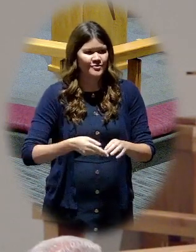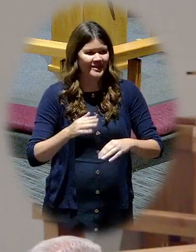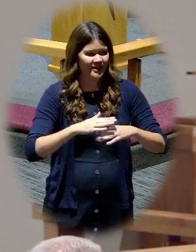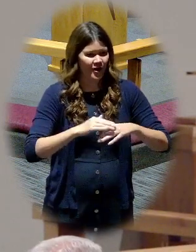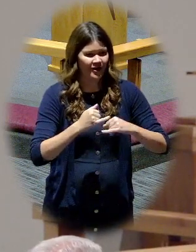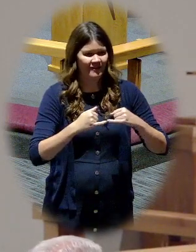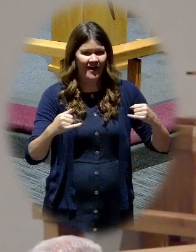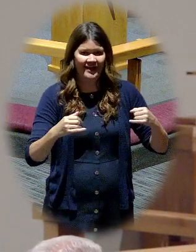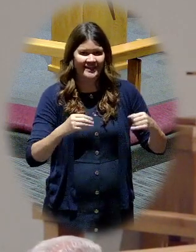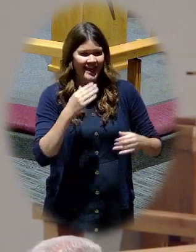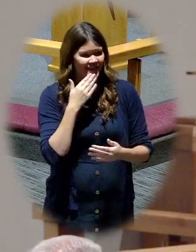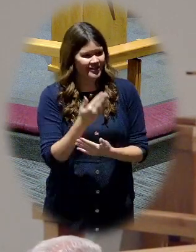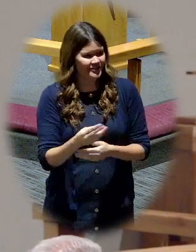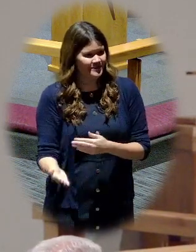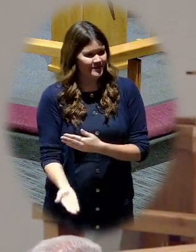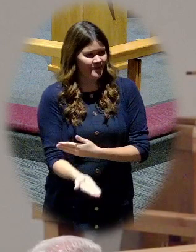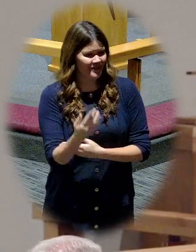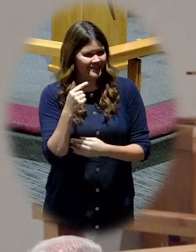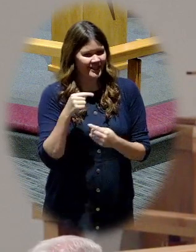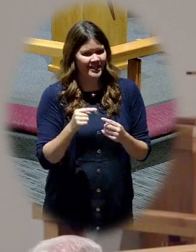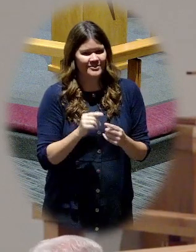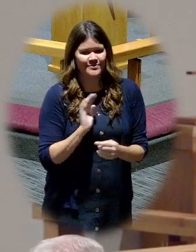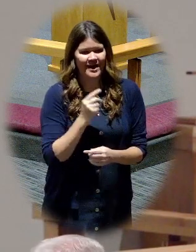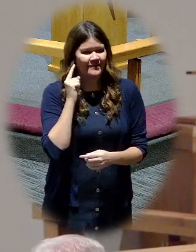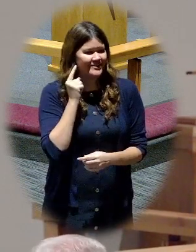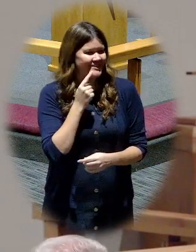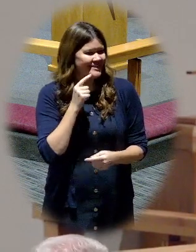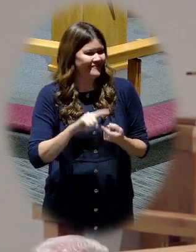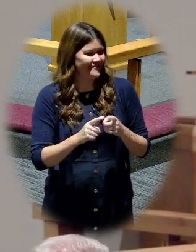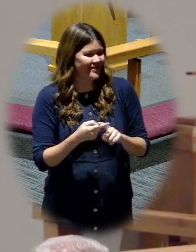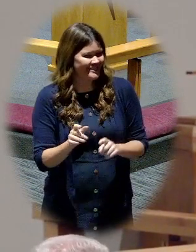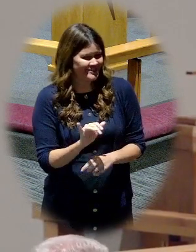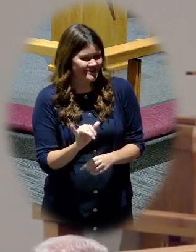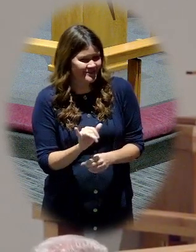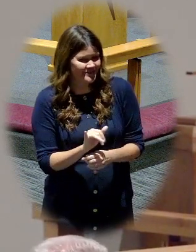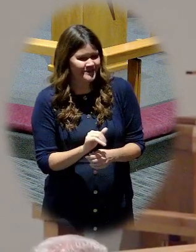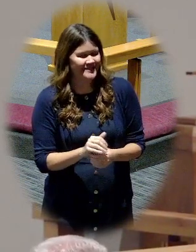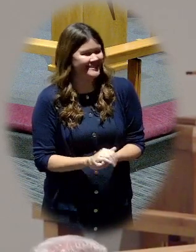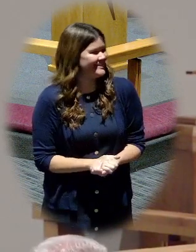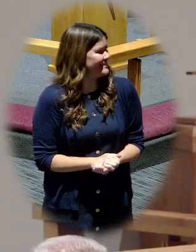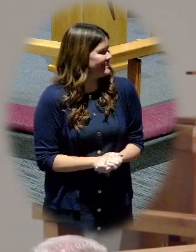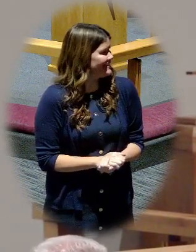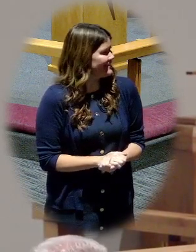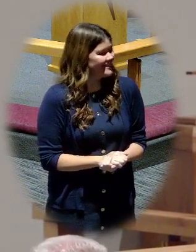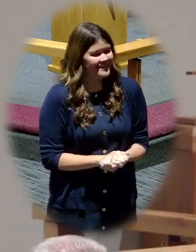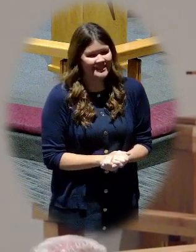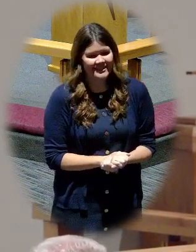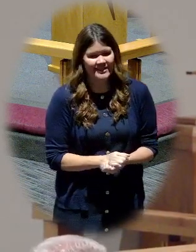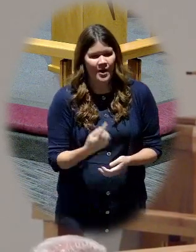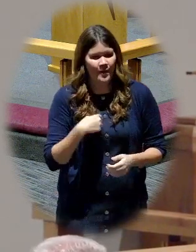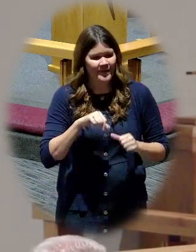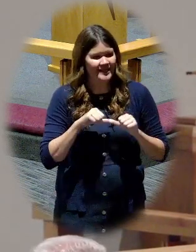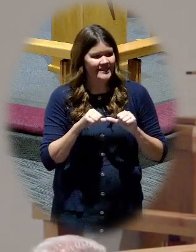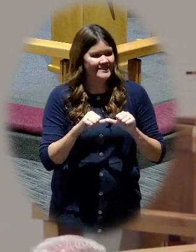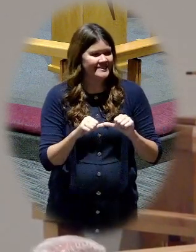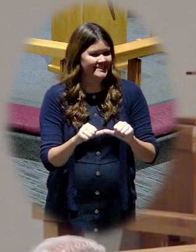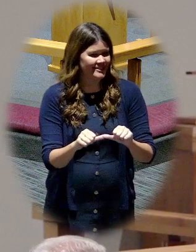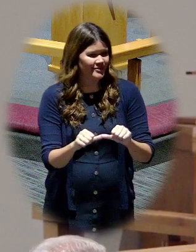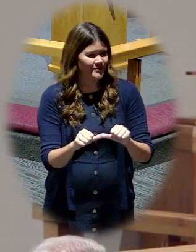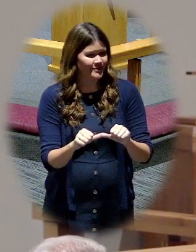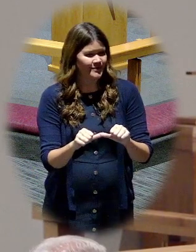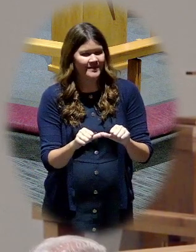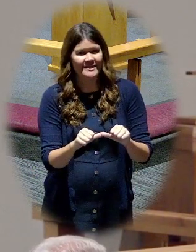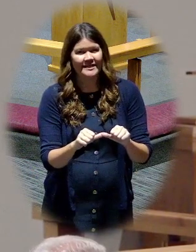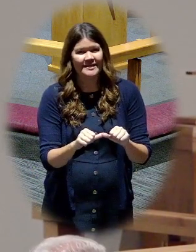good morning to our deaf friends as well who are with us this morning. We continue in